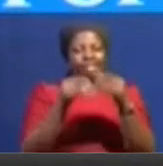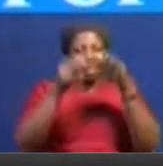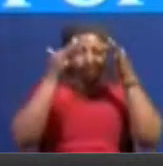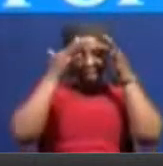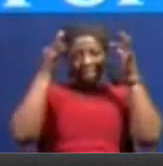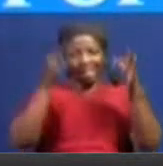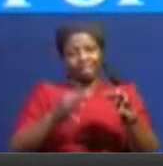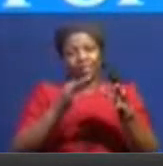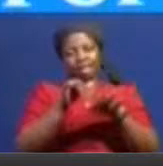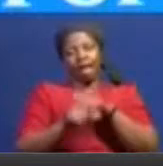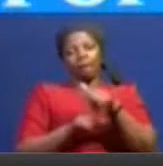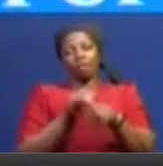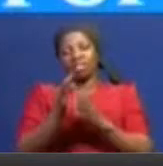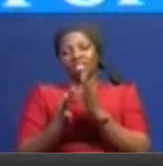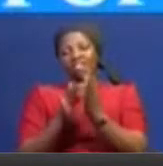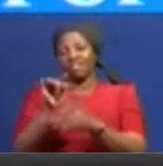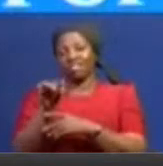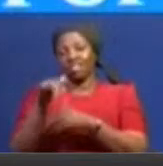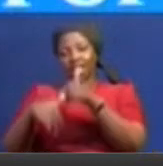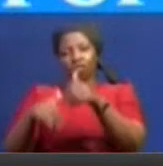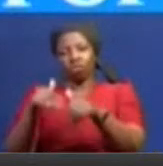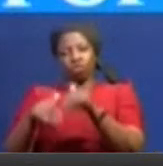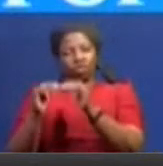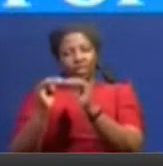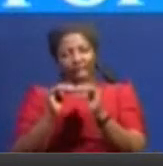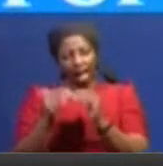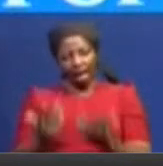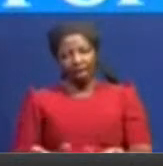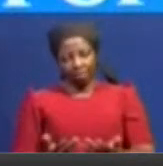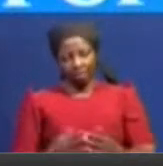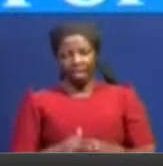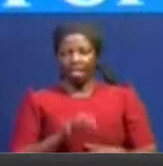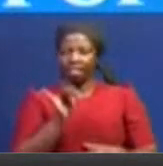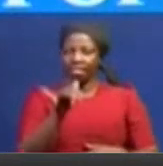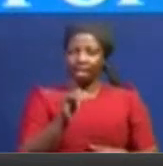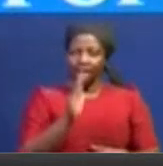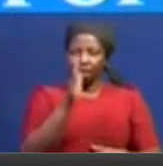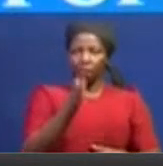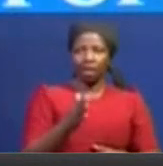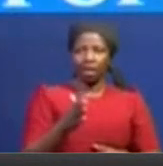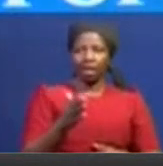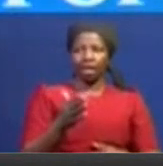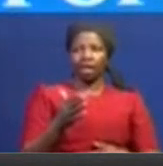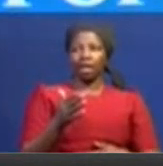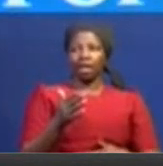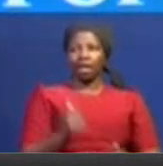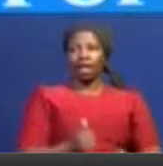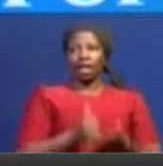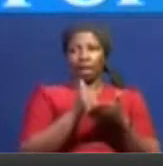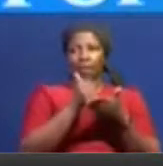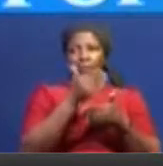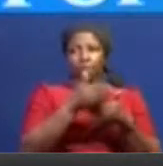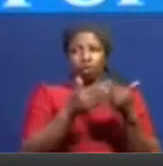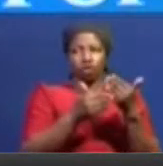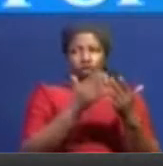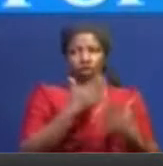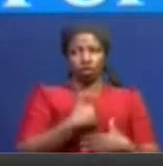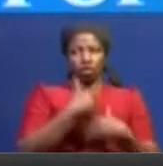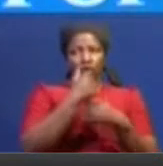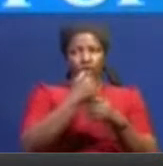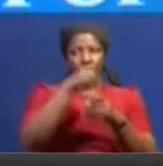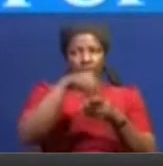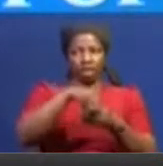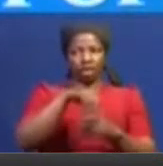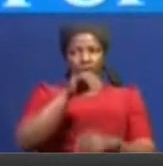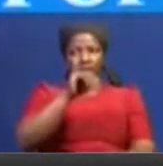whether that was done properly. That would actually go very far into building confidence within the IEBC.